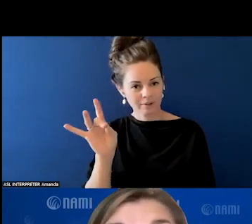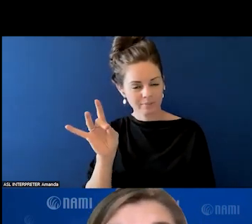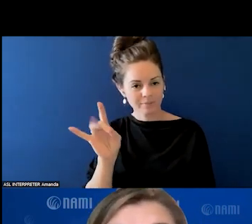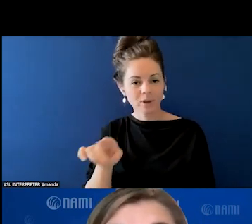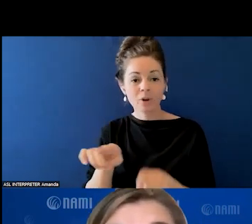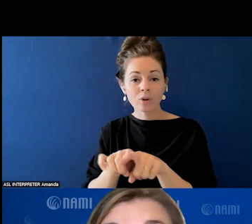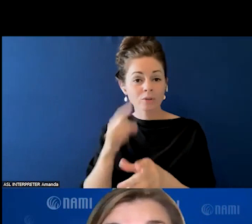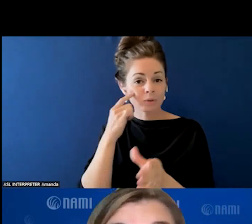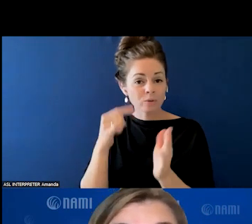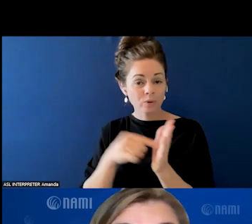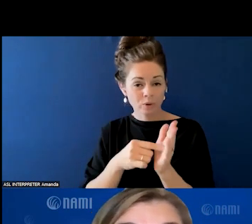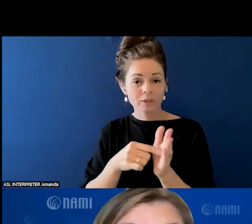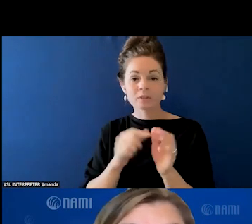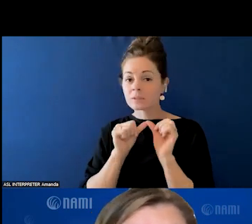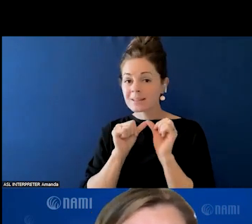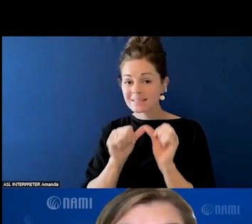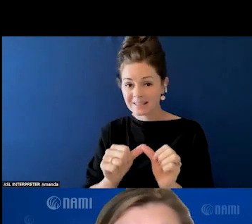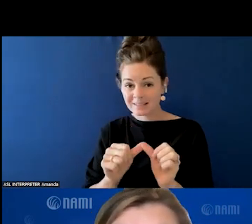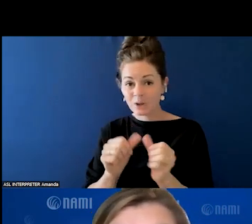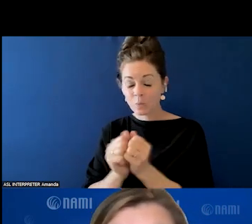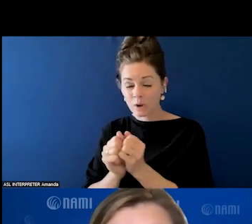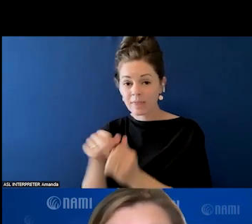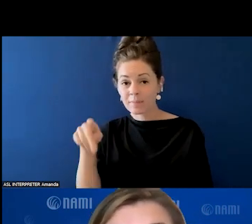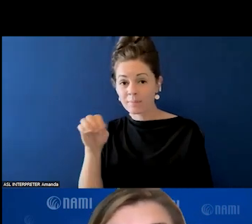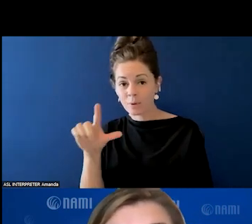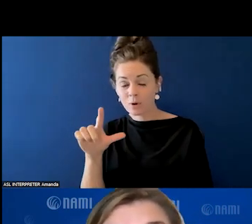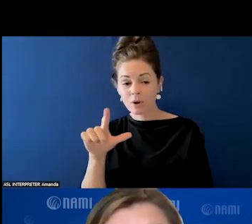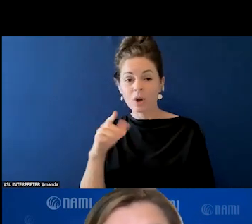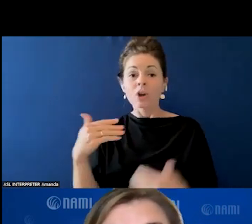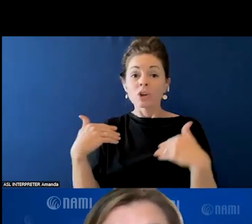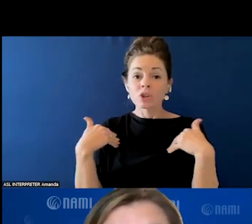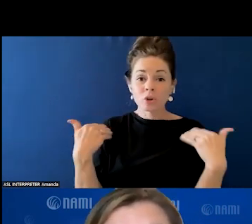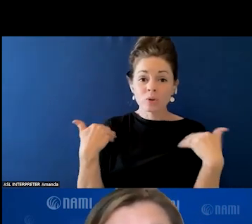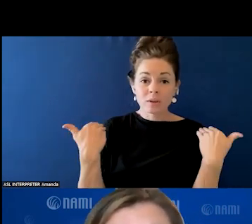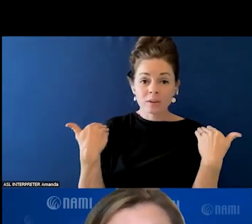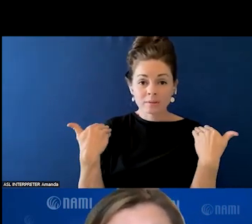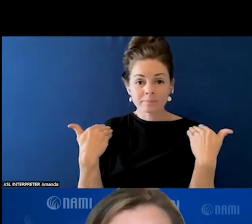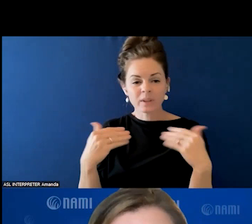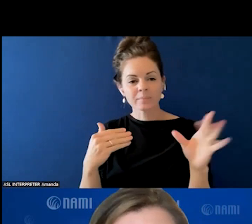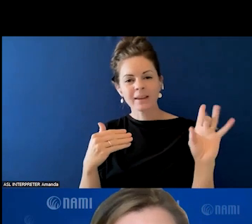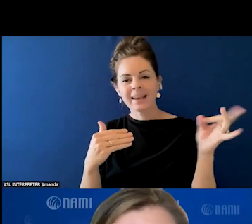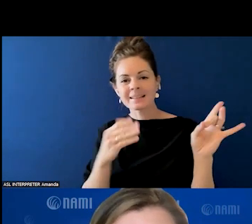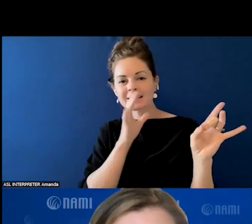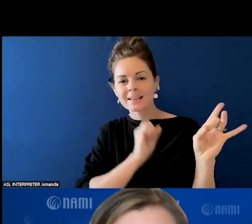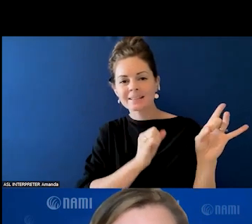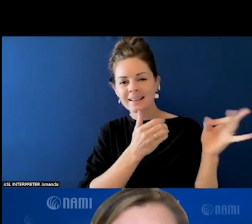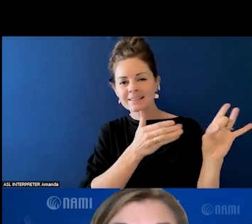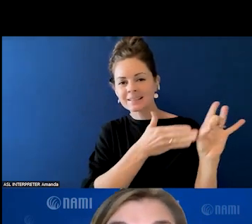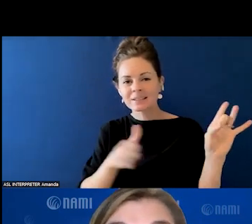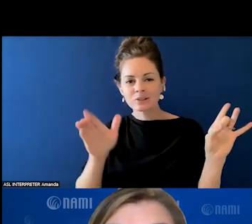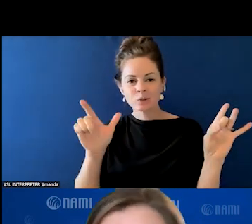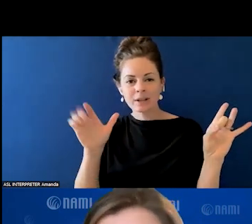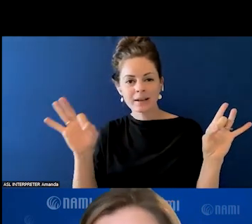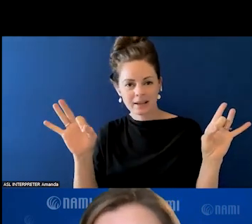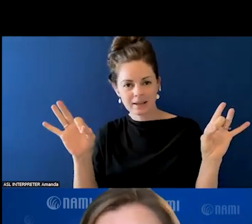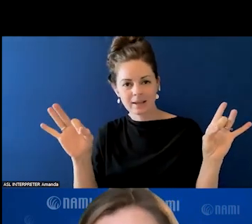consistently in our polls that youth, really, youth and young adults, particularly 18 to 29-year-olds for adults,